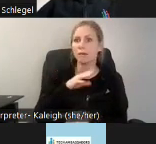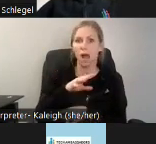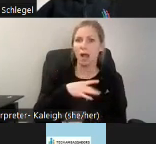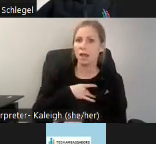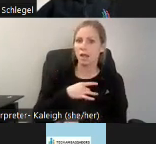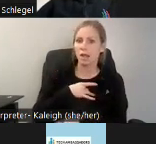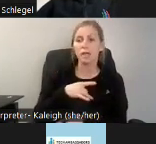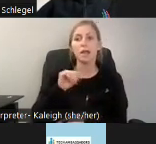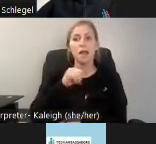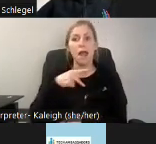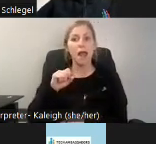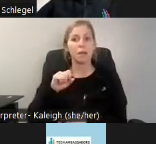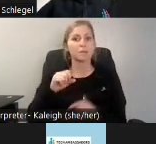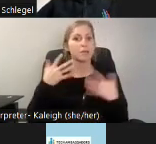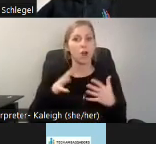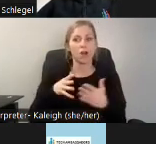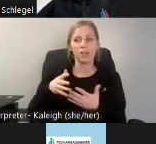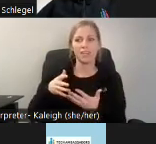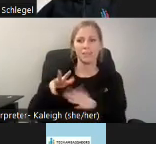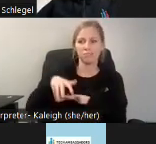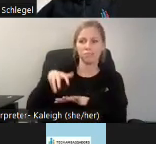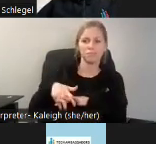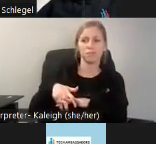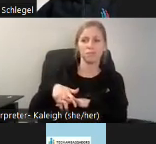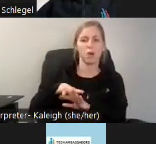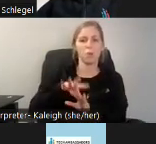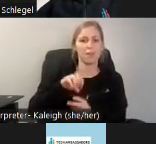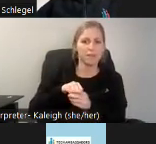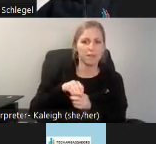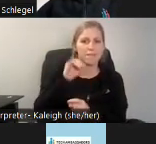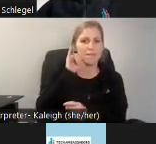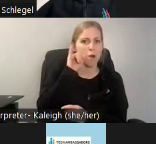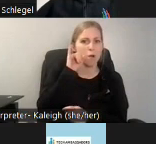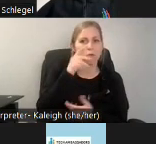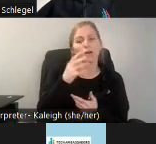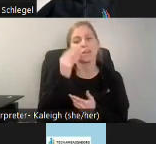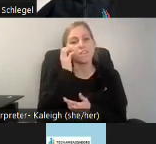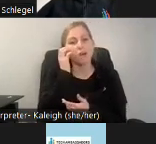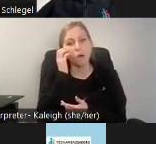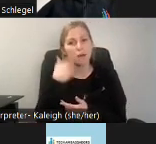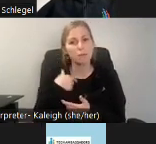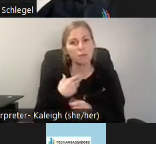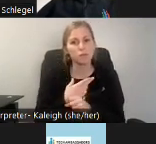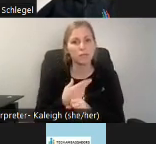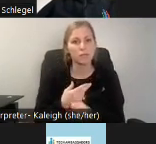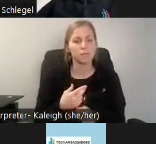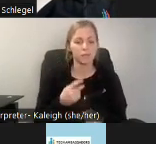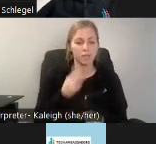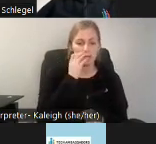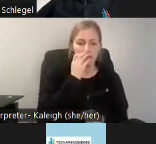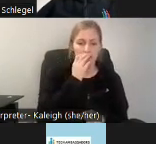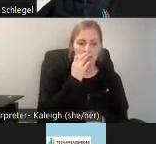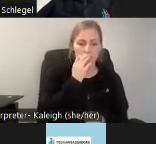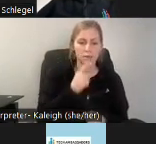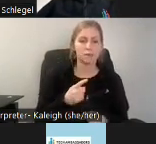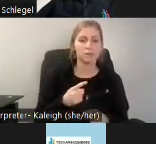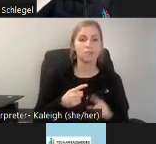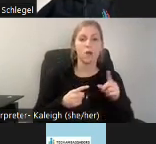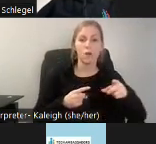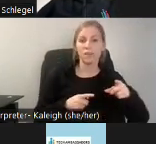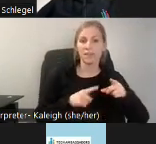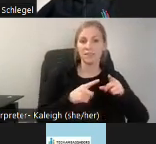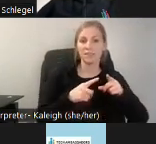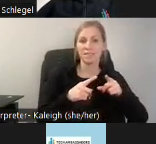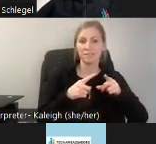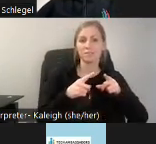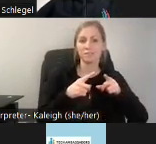the phone that I'm using. And the app that I'm about to show you was, at the time, single-handedly the reason why I bought